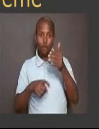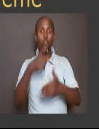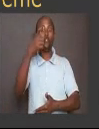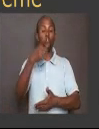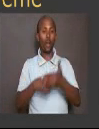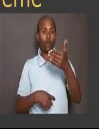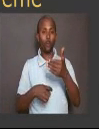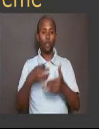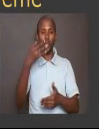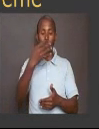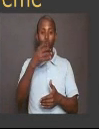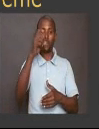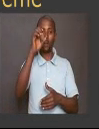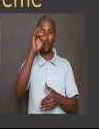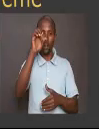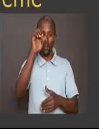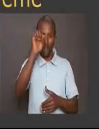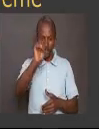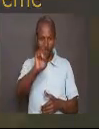values of f on S.